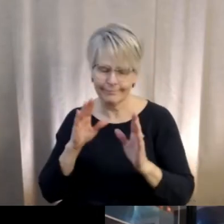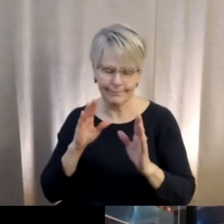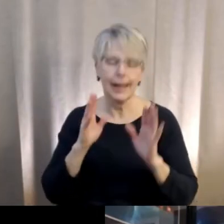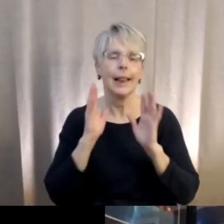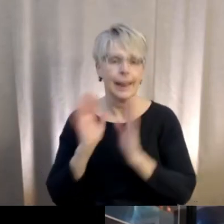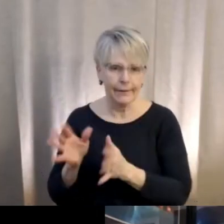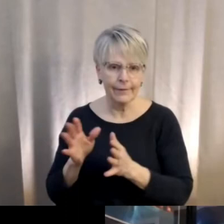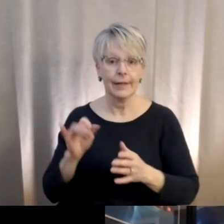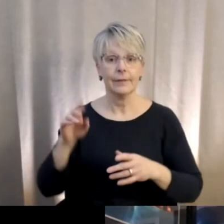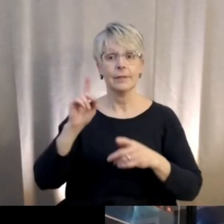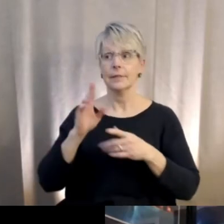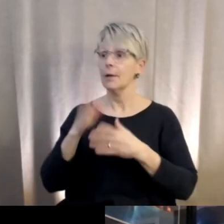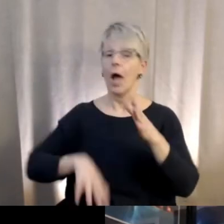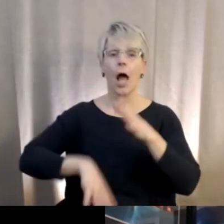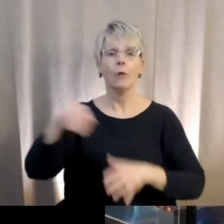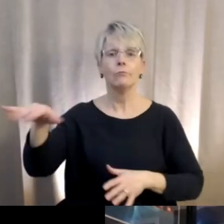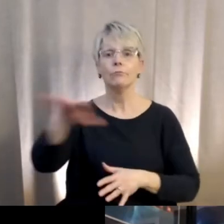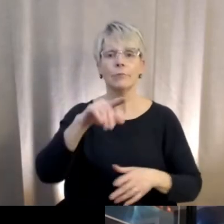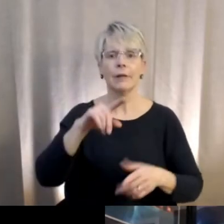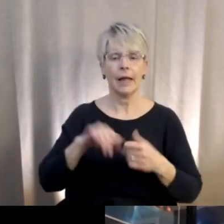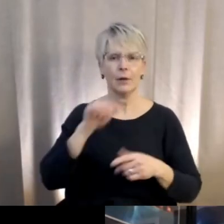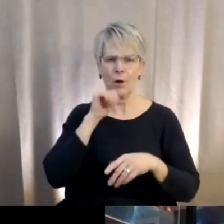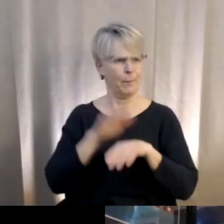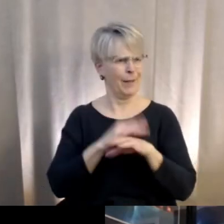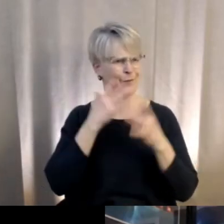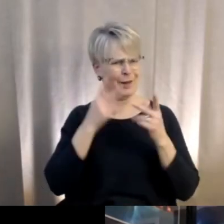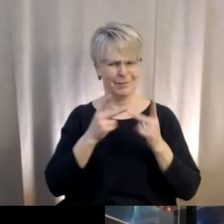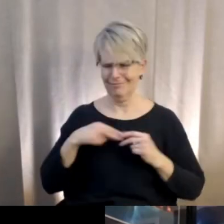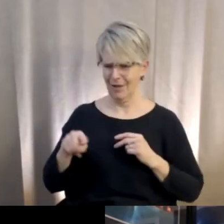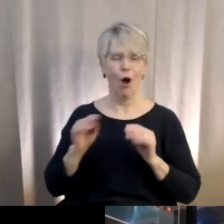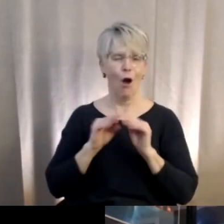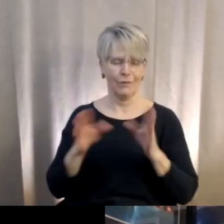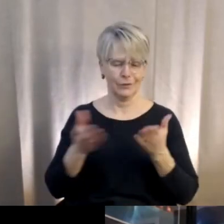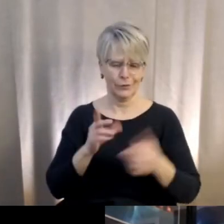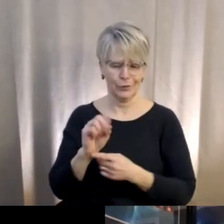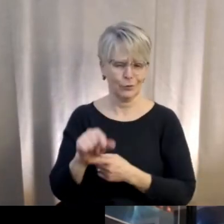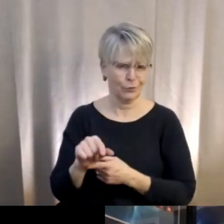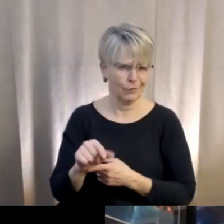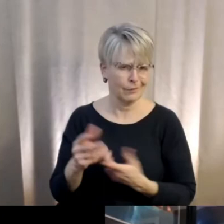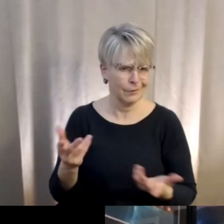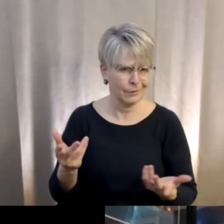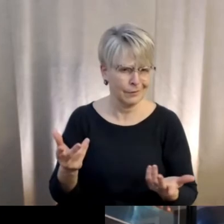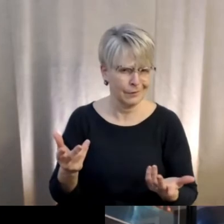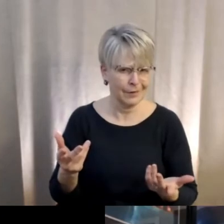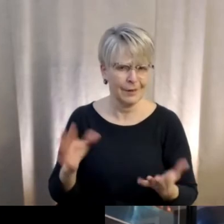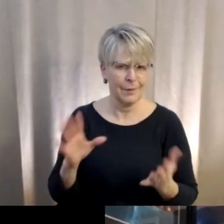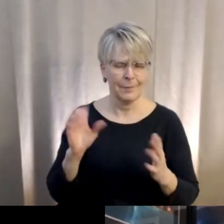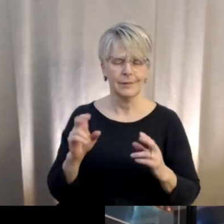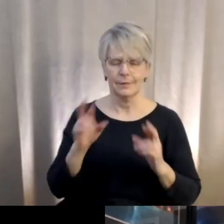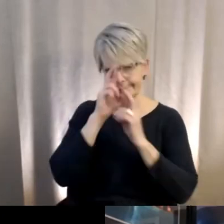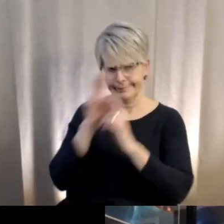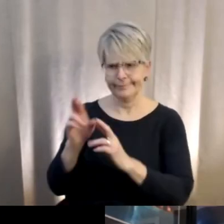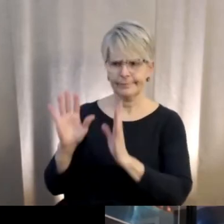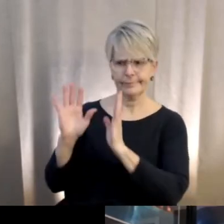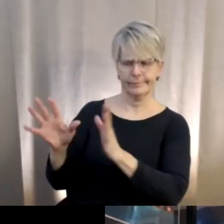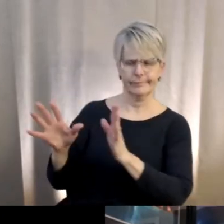someone's in public and it's not like a pet friendly place, probably a service dog. So I've definitely tried to be considerate of, you know, their